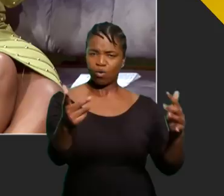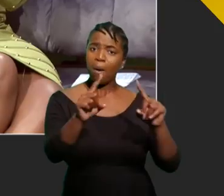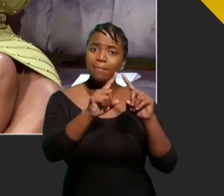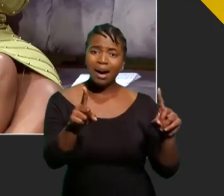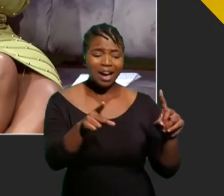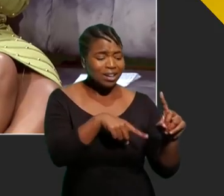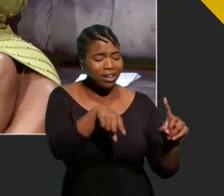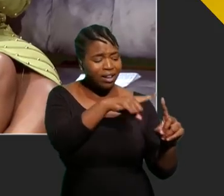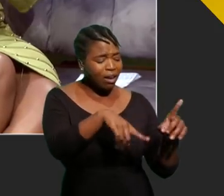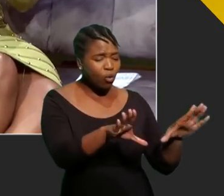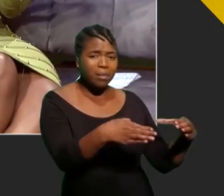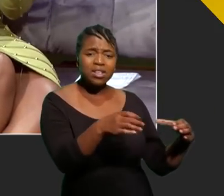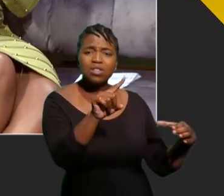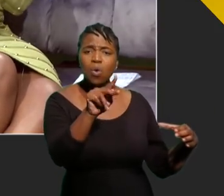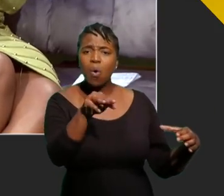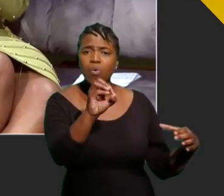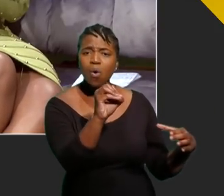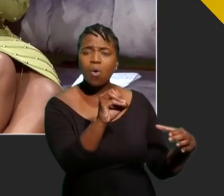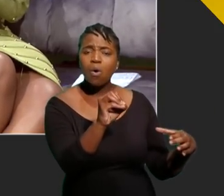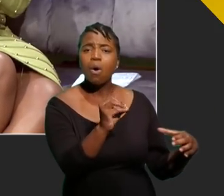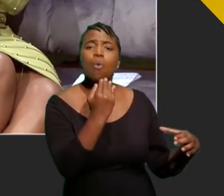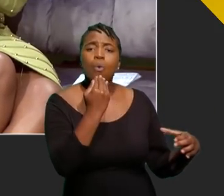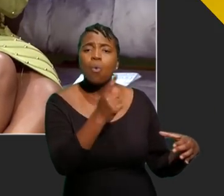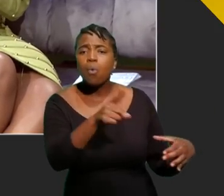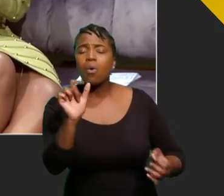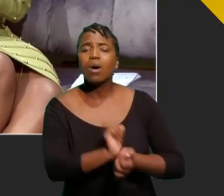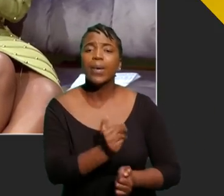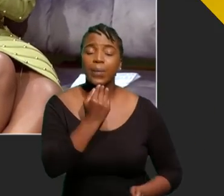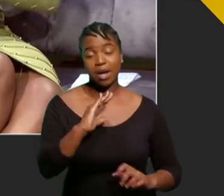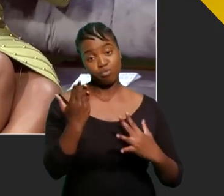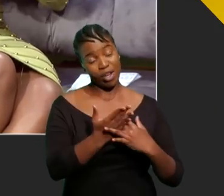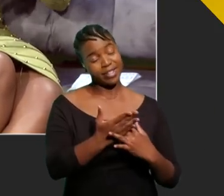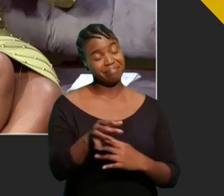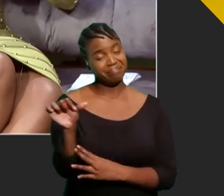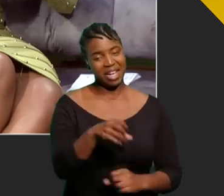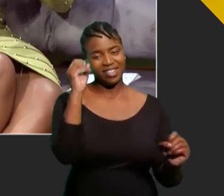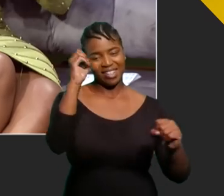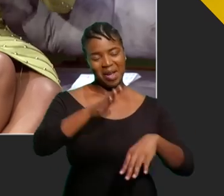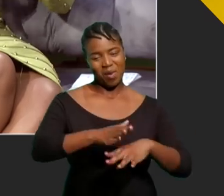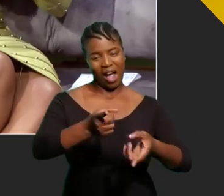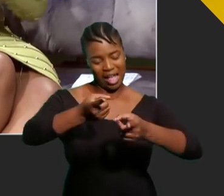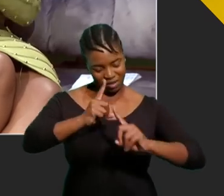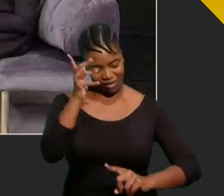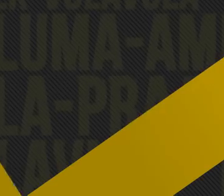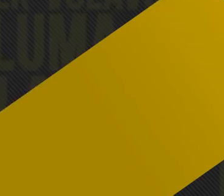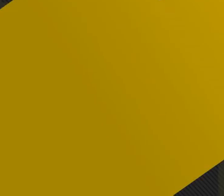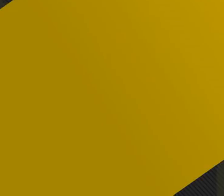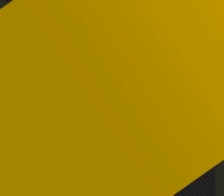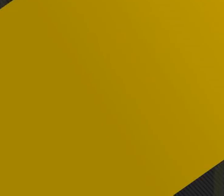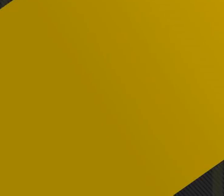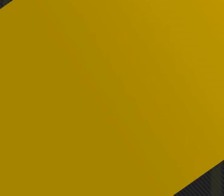prosecuted. So what then is the point? And I think the gentlemen have started touching into it. But let's go to an ad break. When we come back, we want answers, gentlemen.